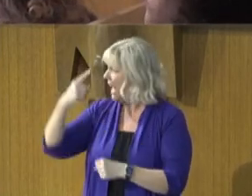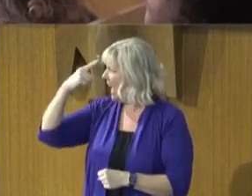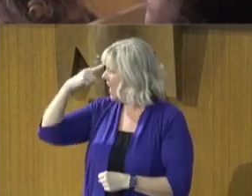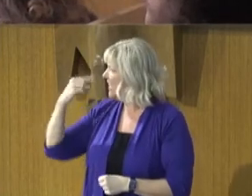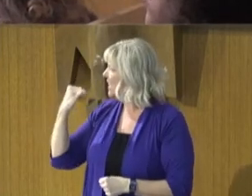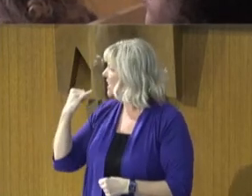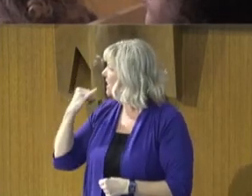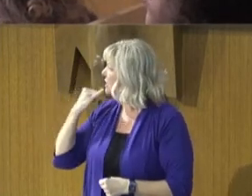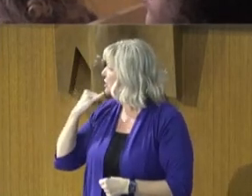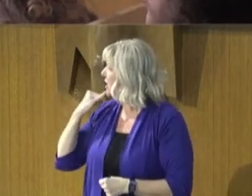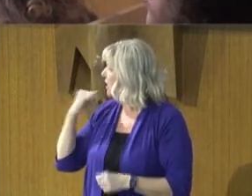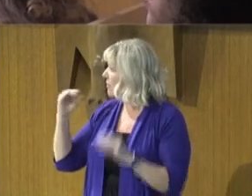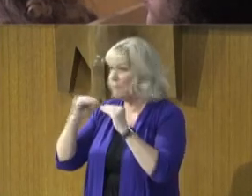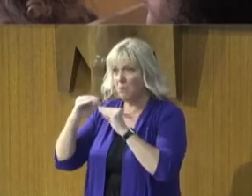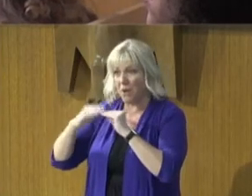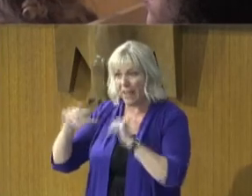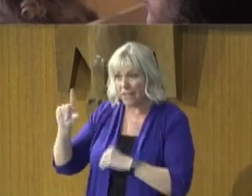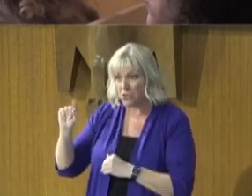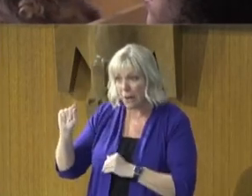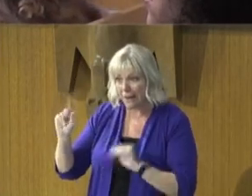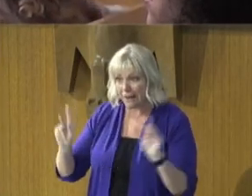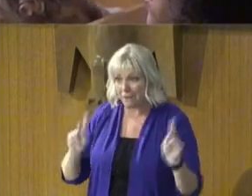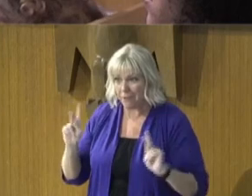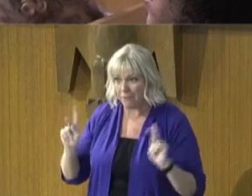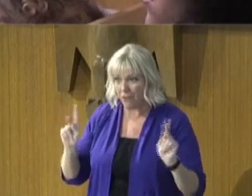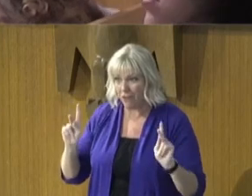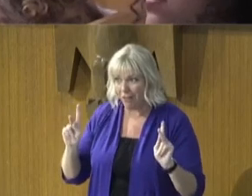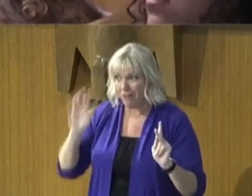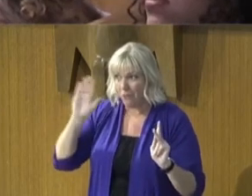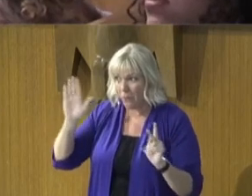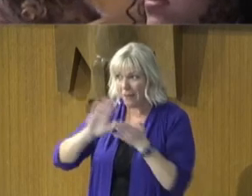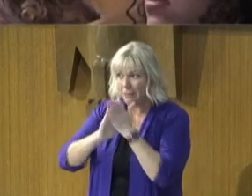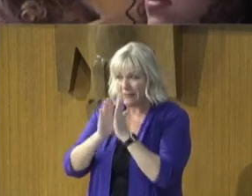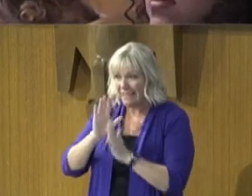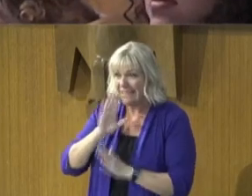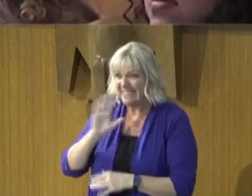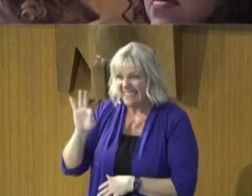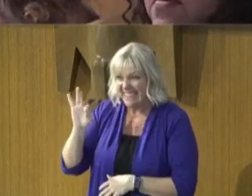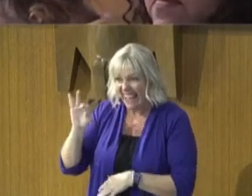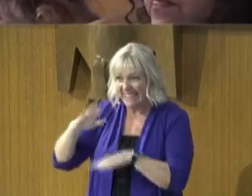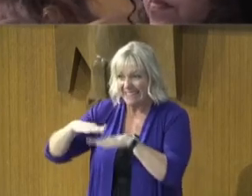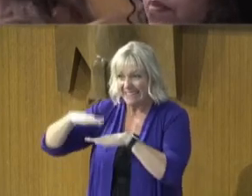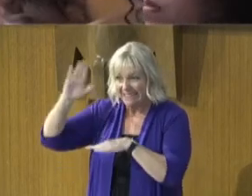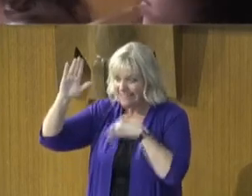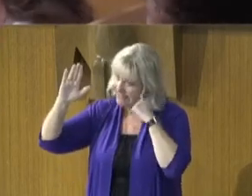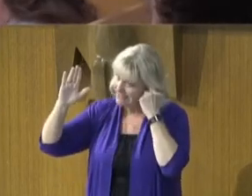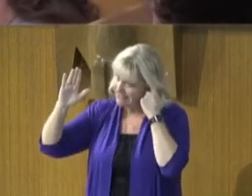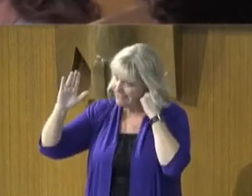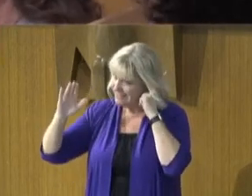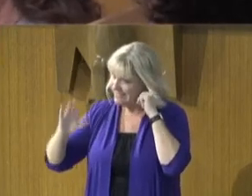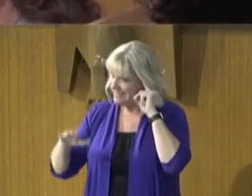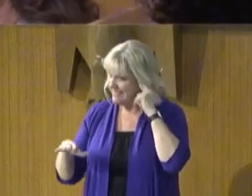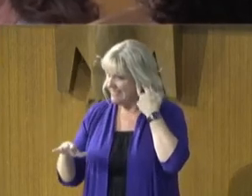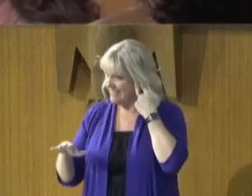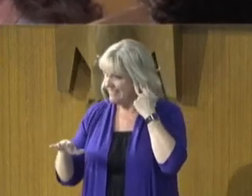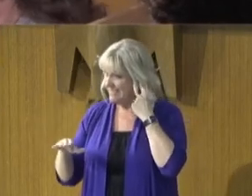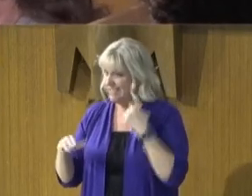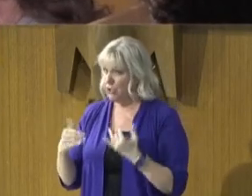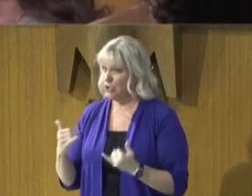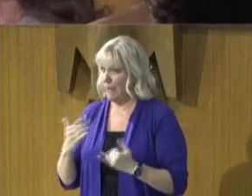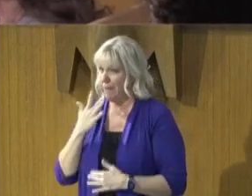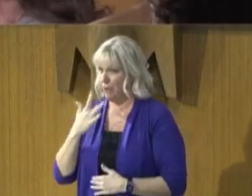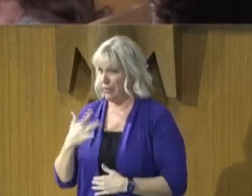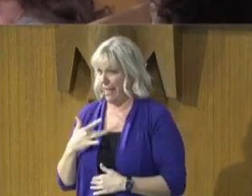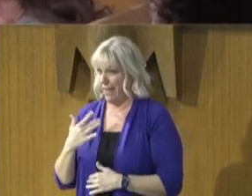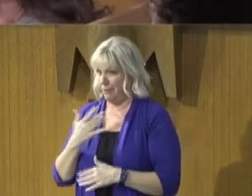over 20 guests at this birthday party today? So we are very excited to celebrate those who have lived so long and have